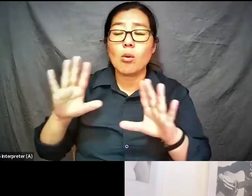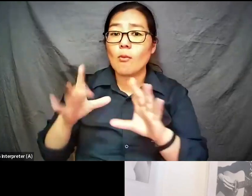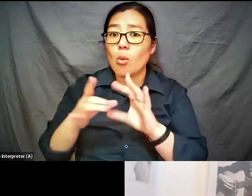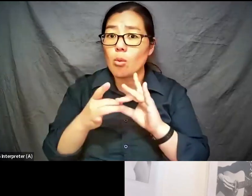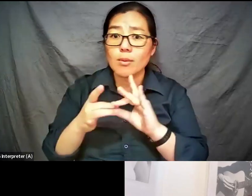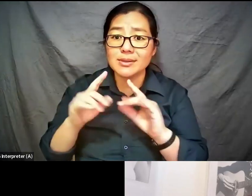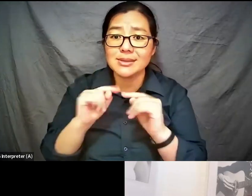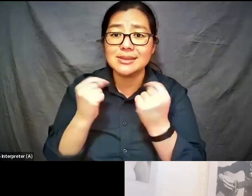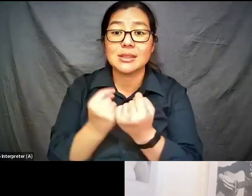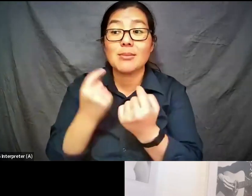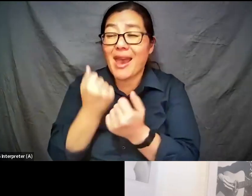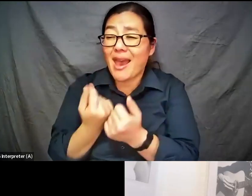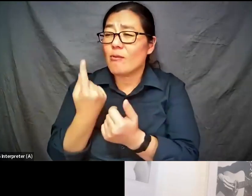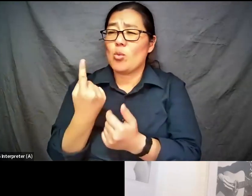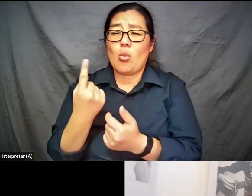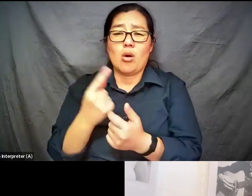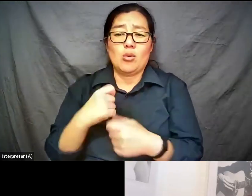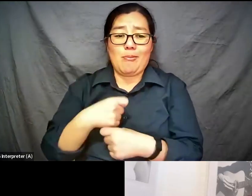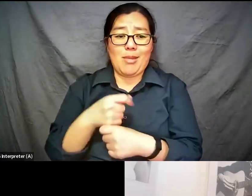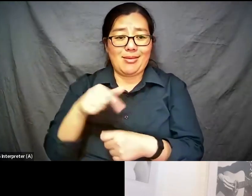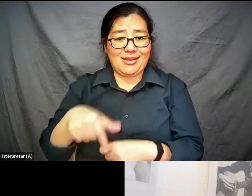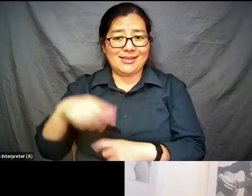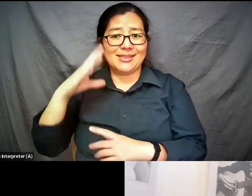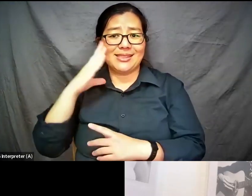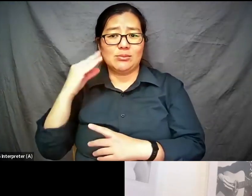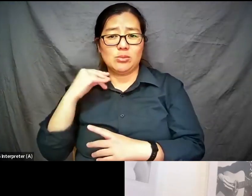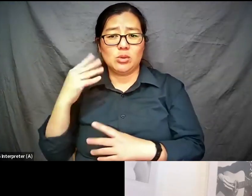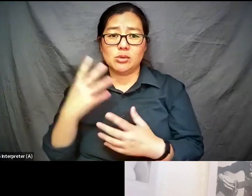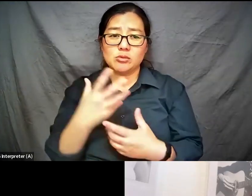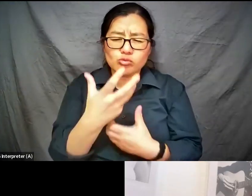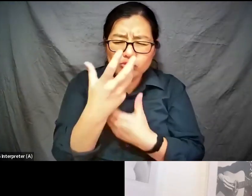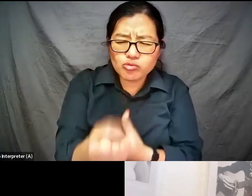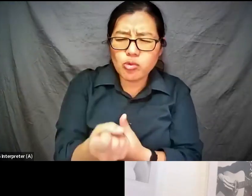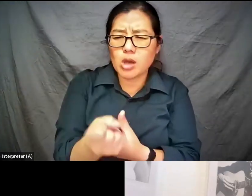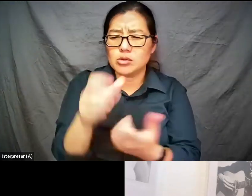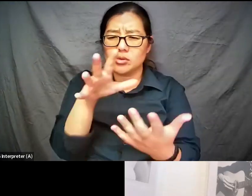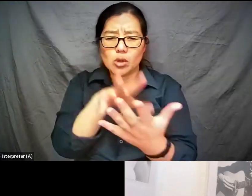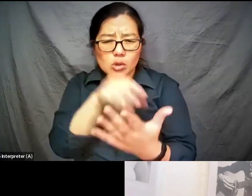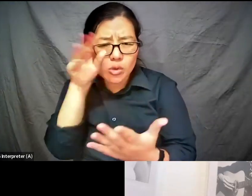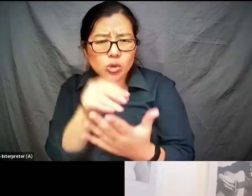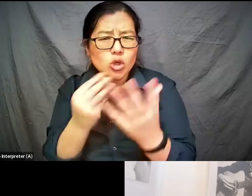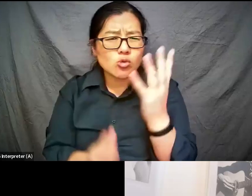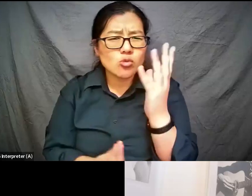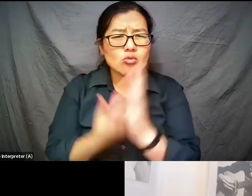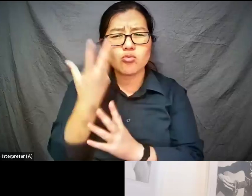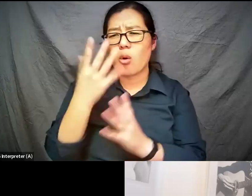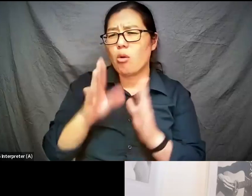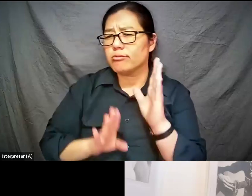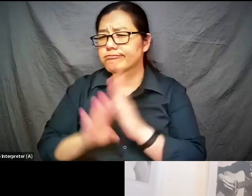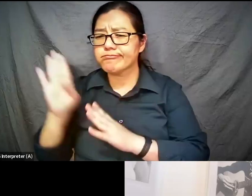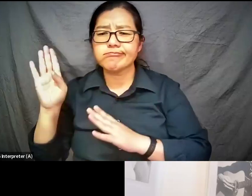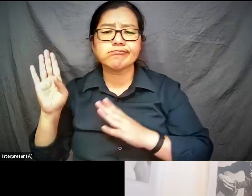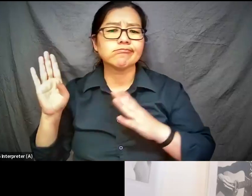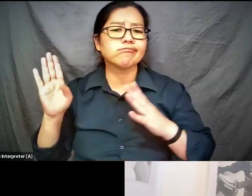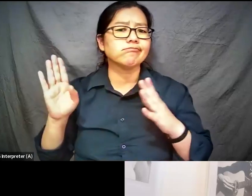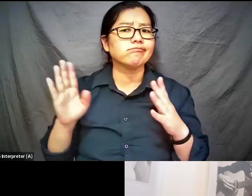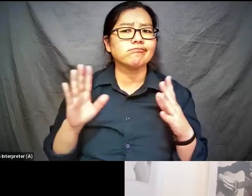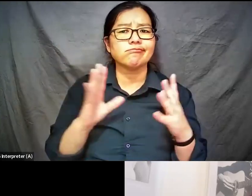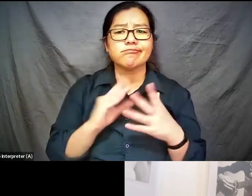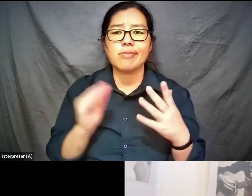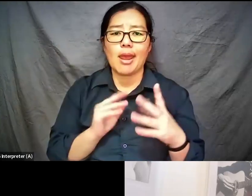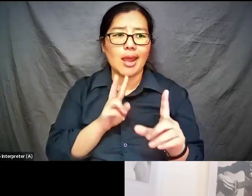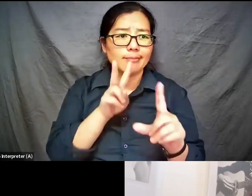and humor and not shame. I feel like to see that in action and to see that in practice in the past few weeks has